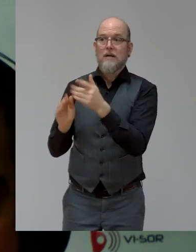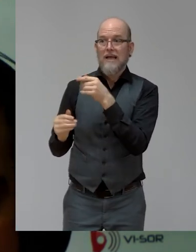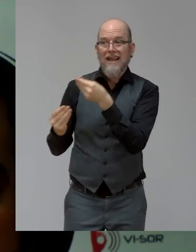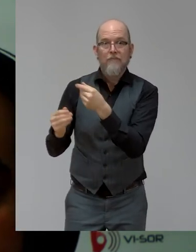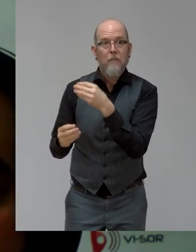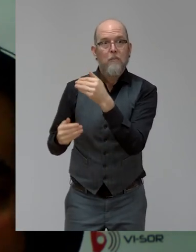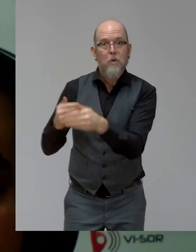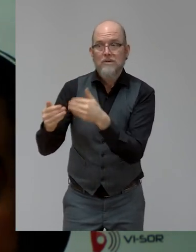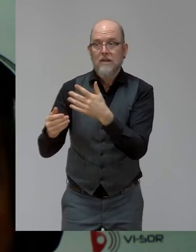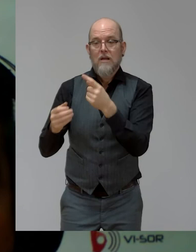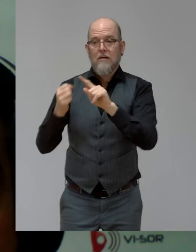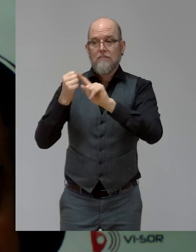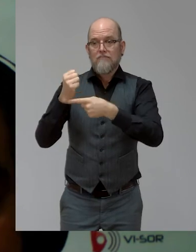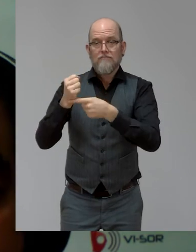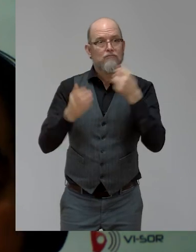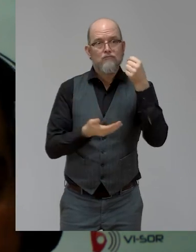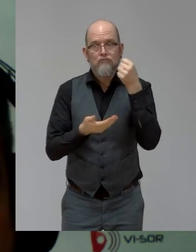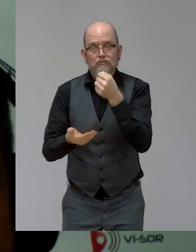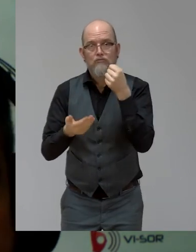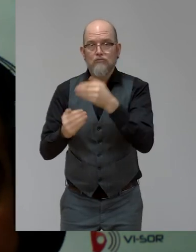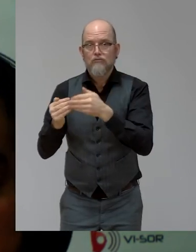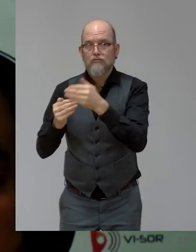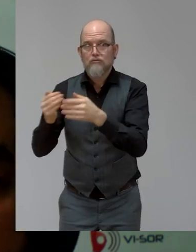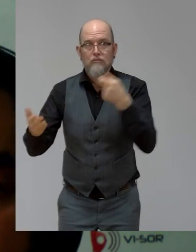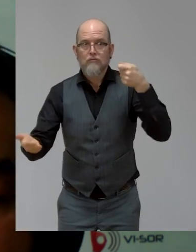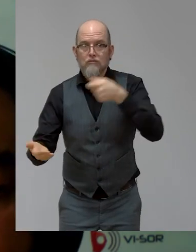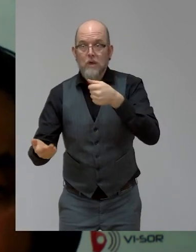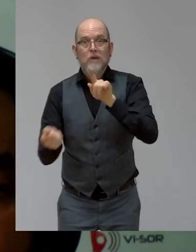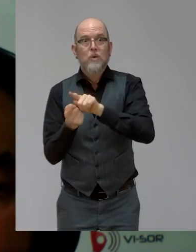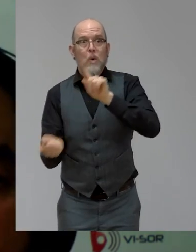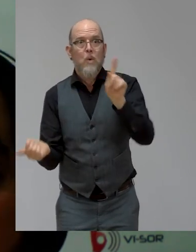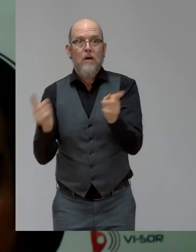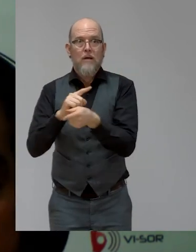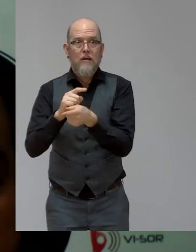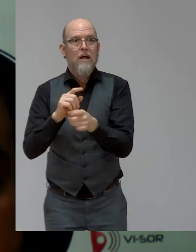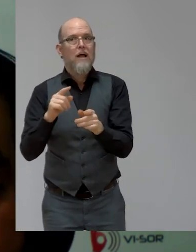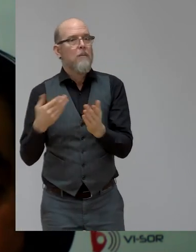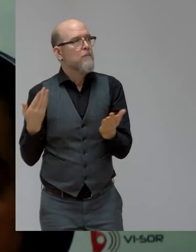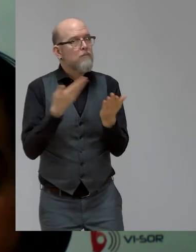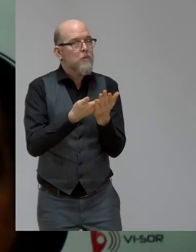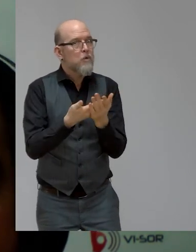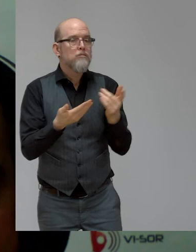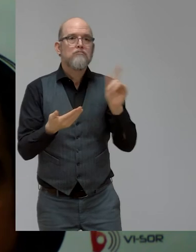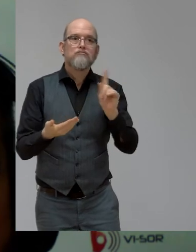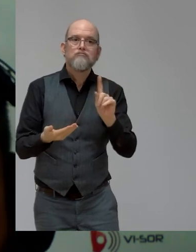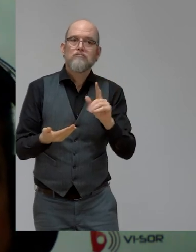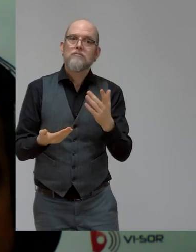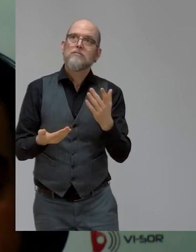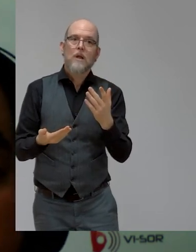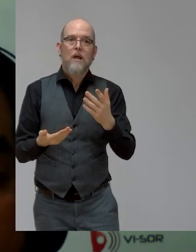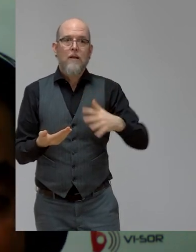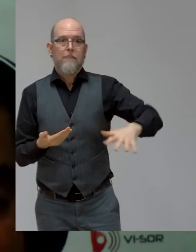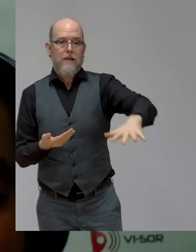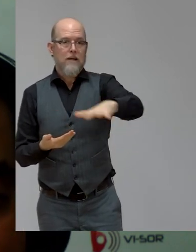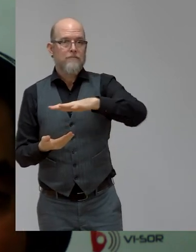etc. While from the private sector to the public sector, it can give support by opening spaces for events,